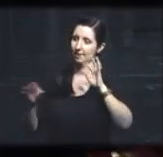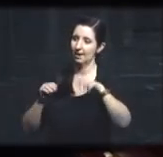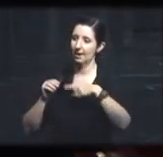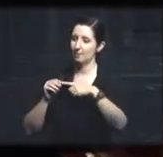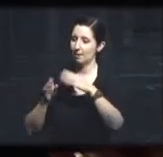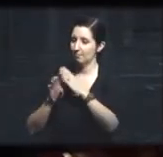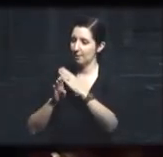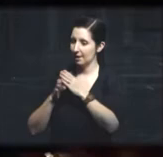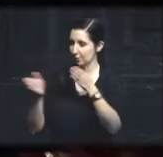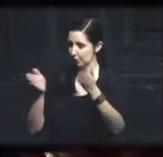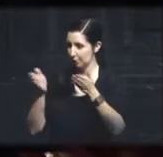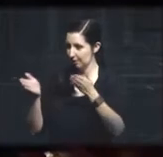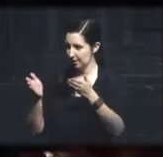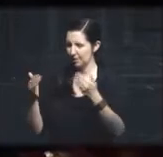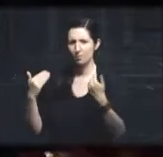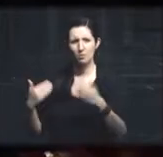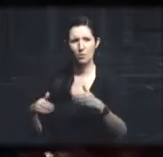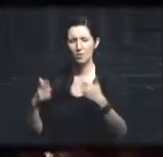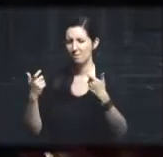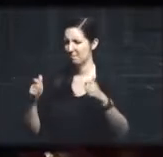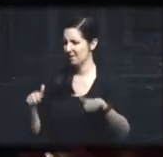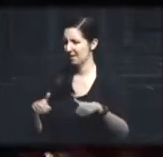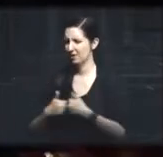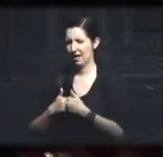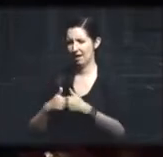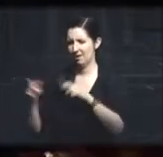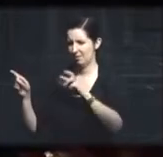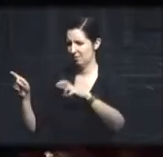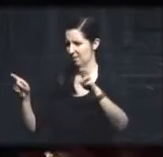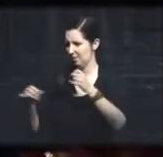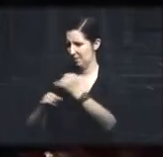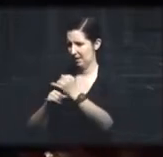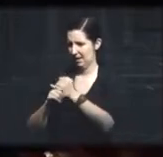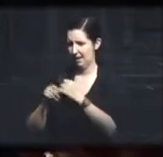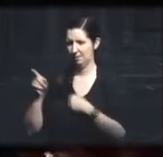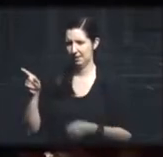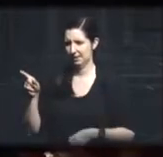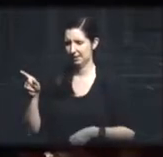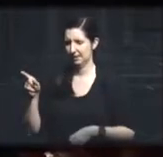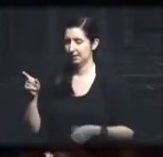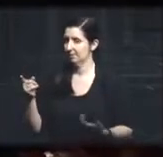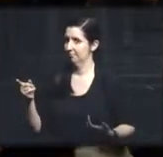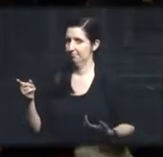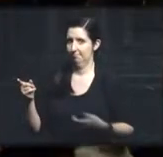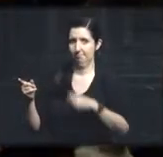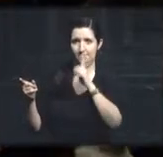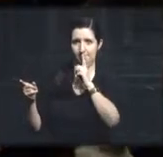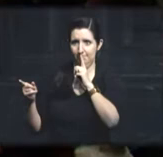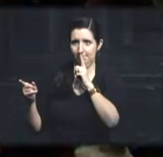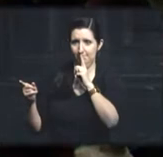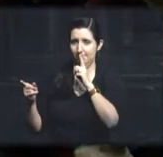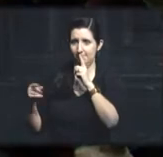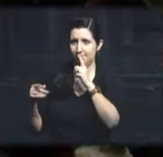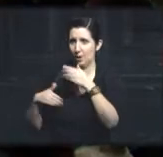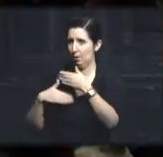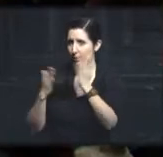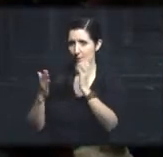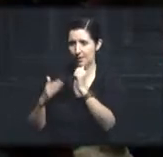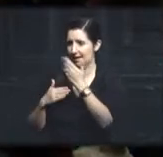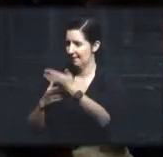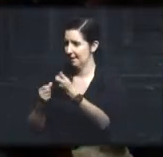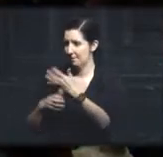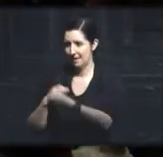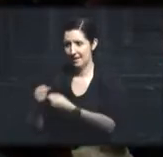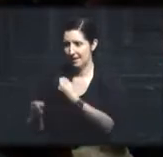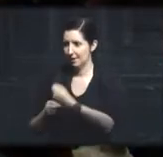been quite challenging to us, to the Rampart campus. We haven't had it in many years. I think in his first year,